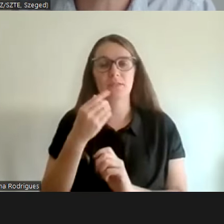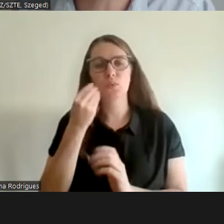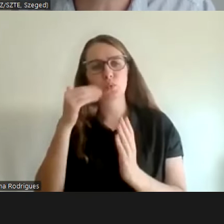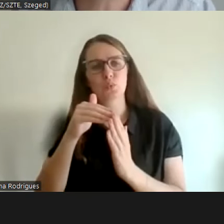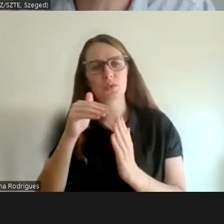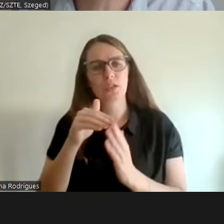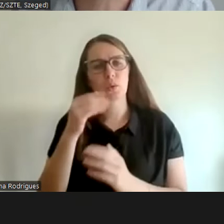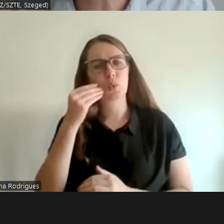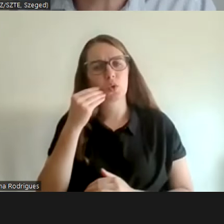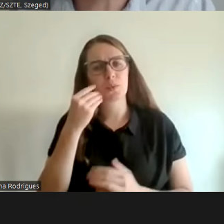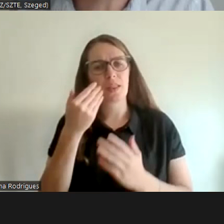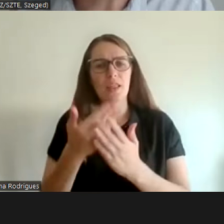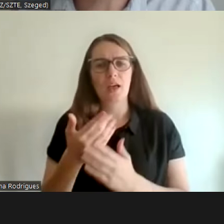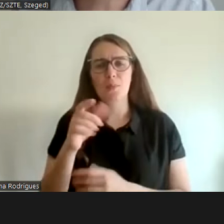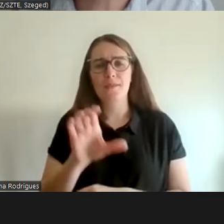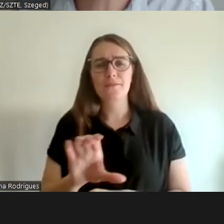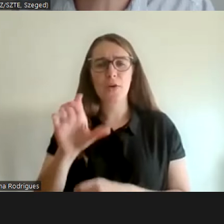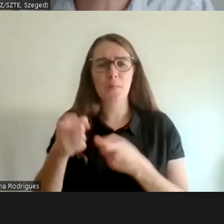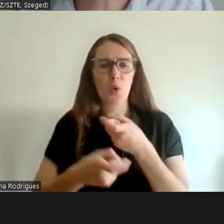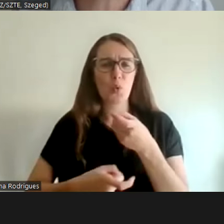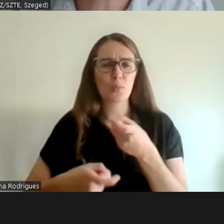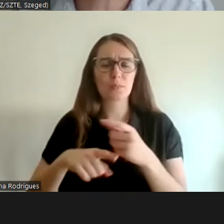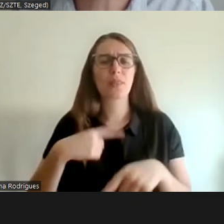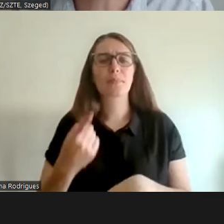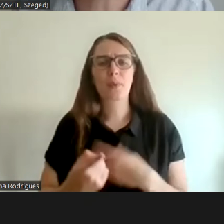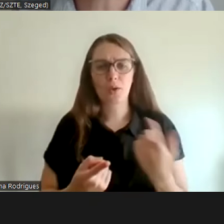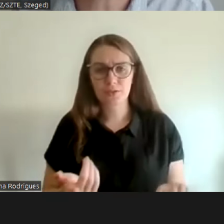form of communism, but it was a